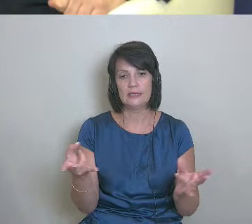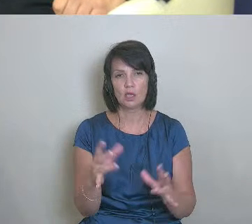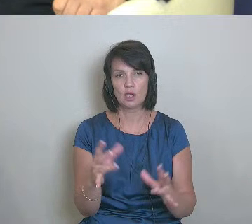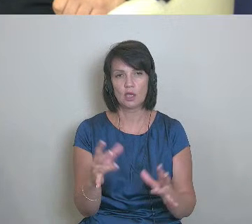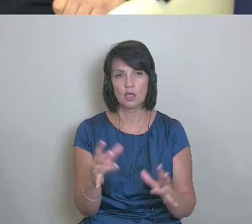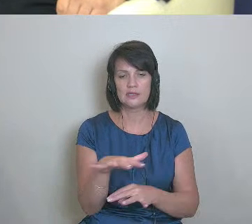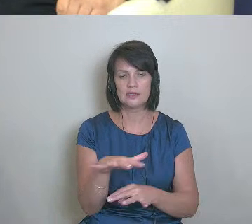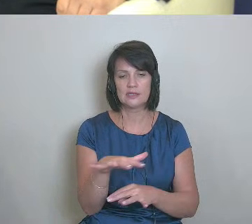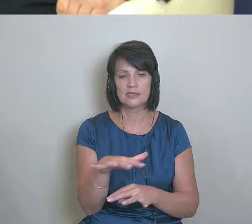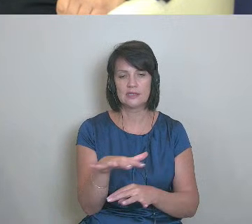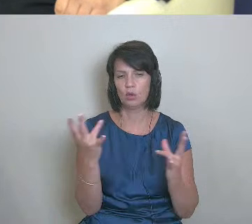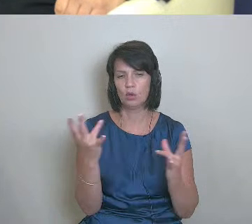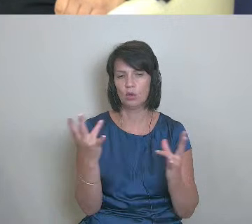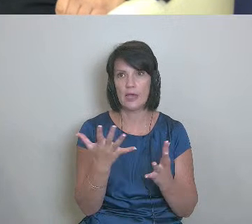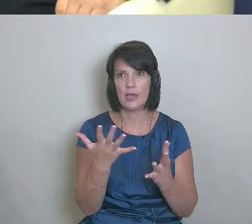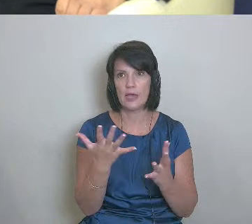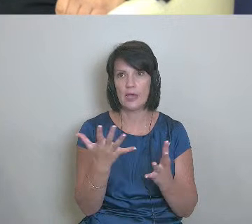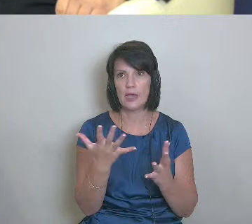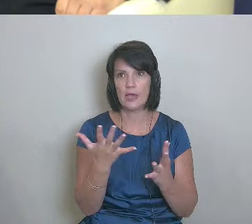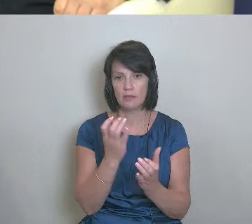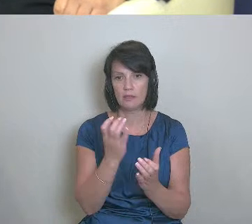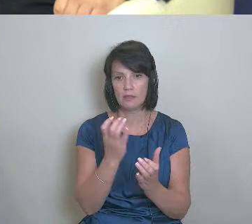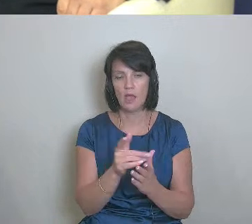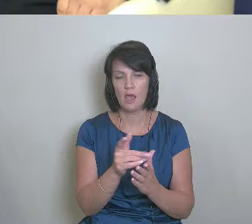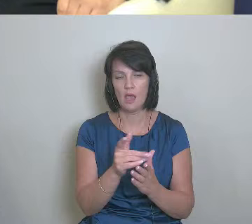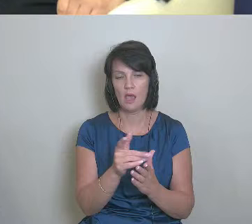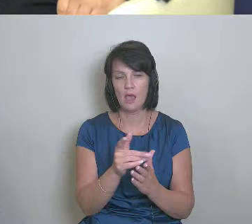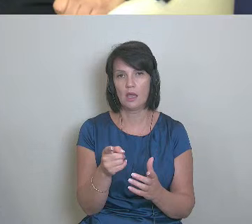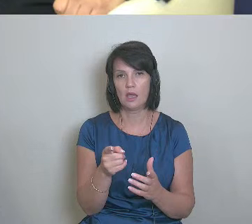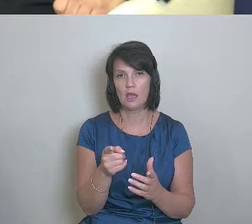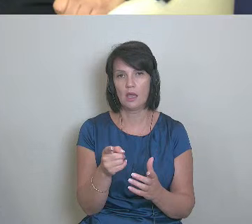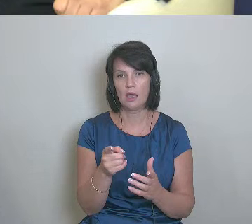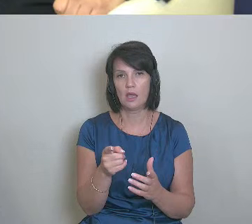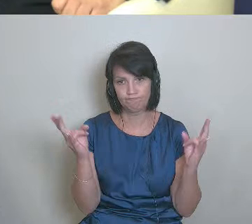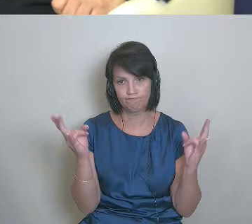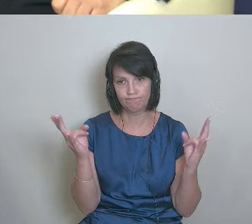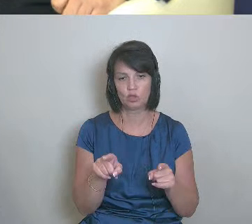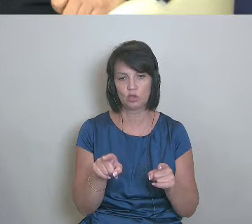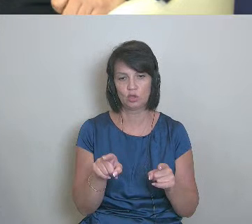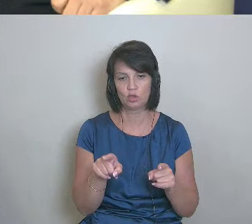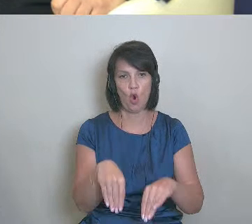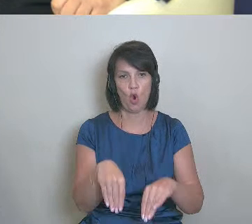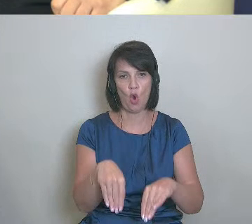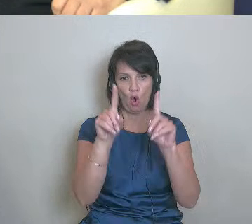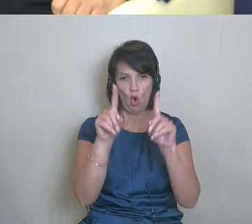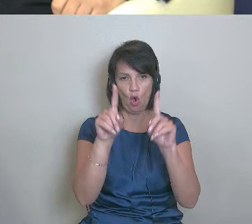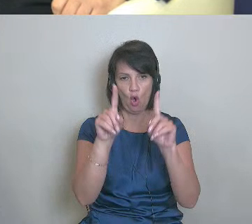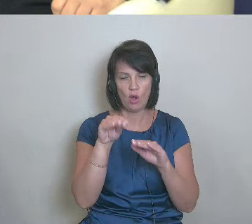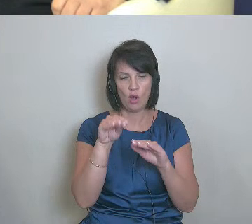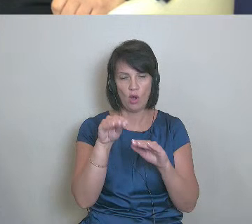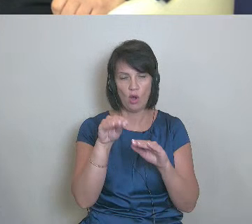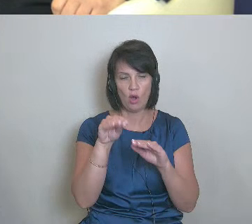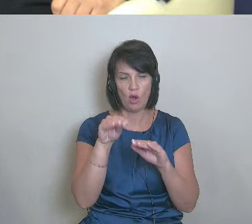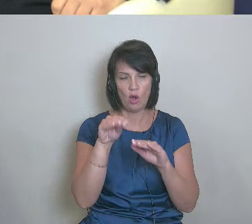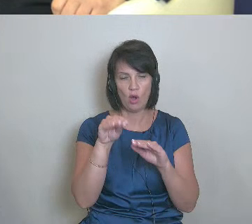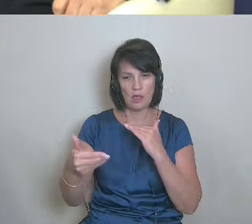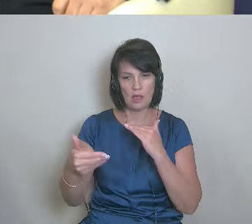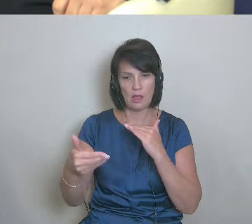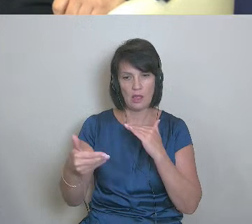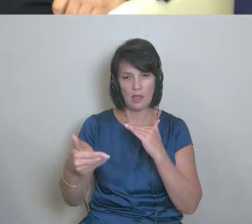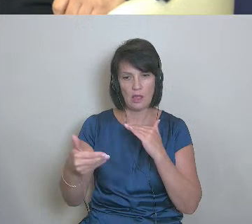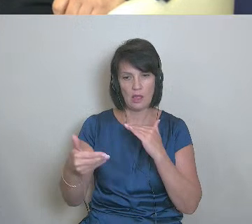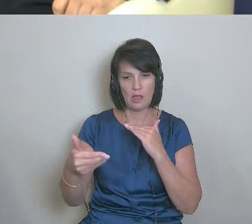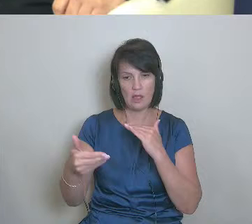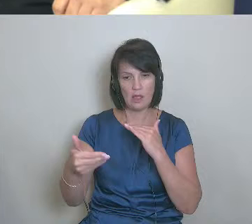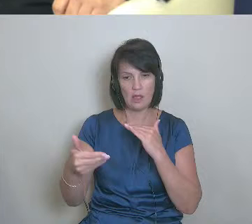territory, and there are some areas which are not covered, and that's why we need those protocols to be drawn.